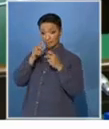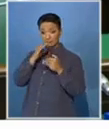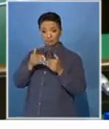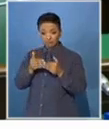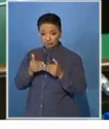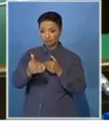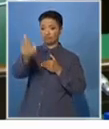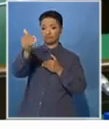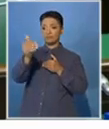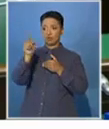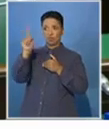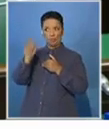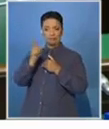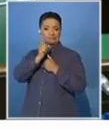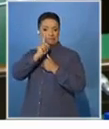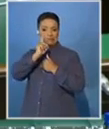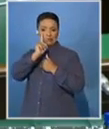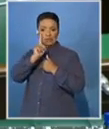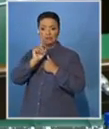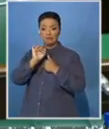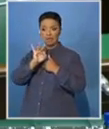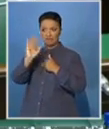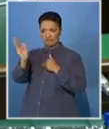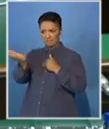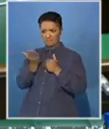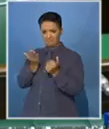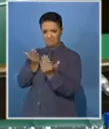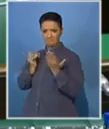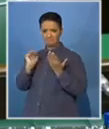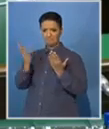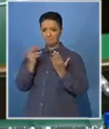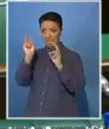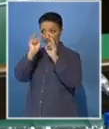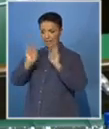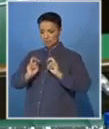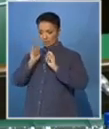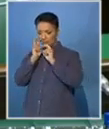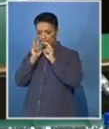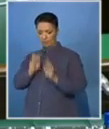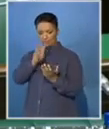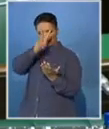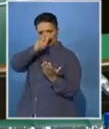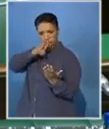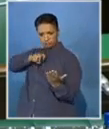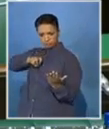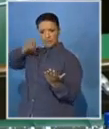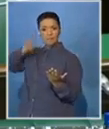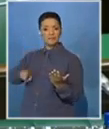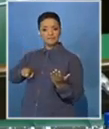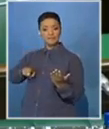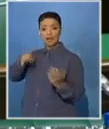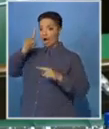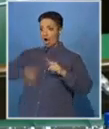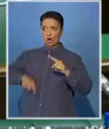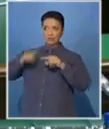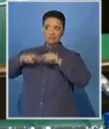to recheck and research every bit of information you get from Eskom as the Eskom pension fund. You